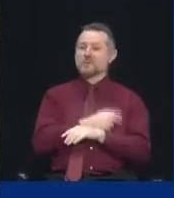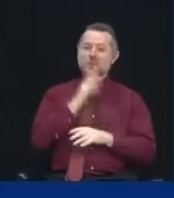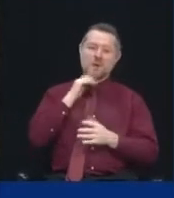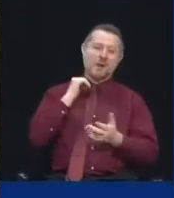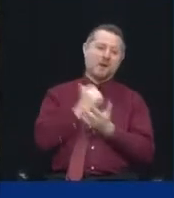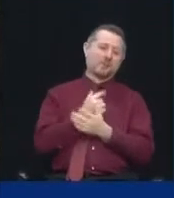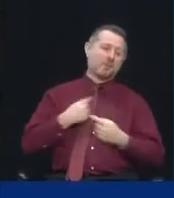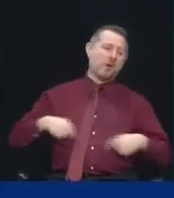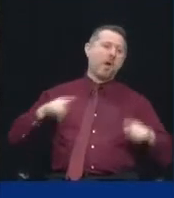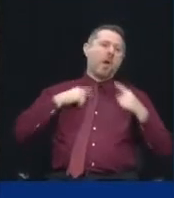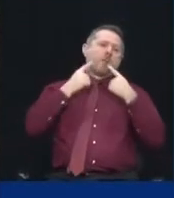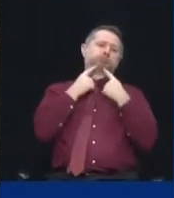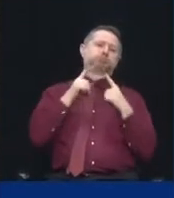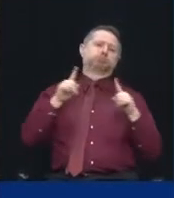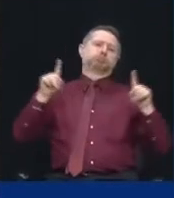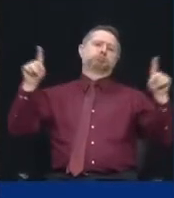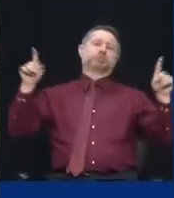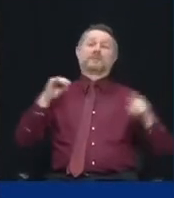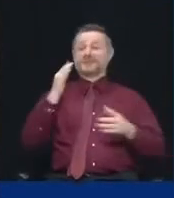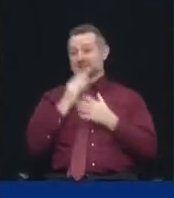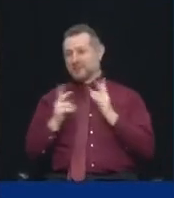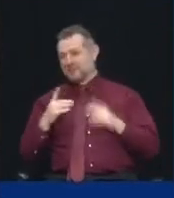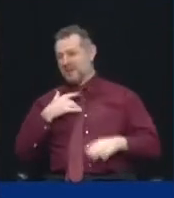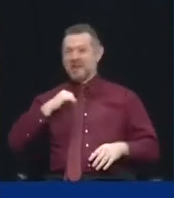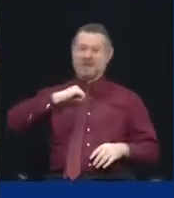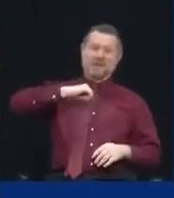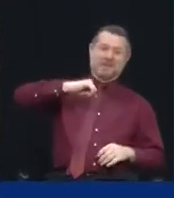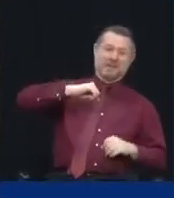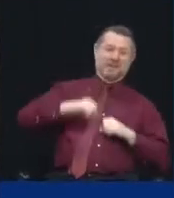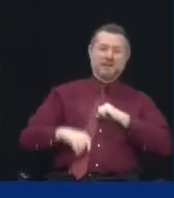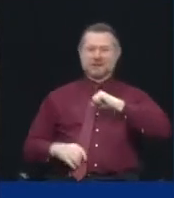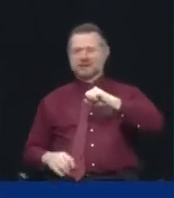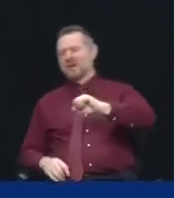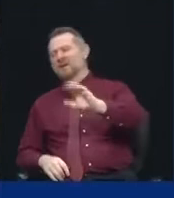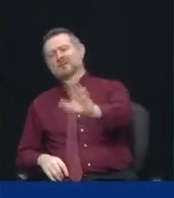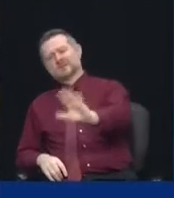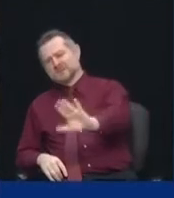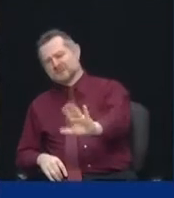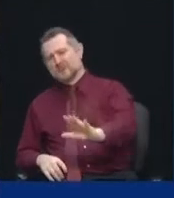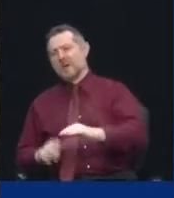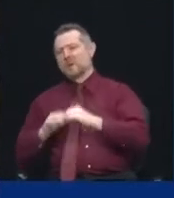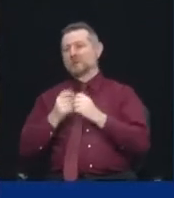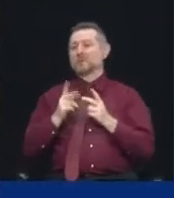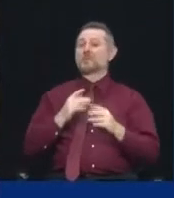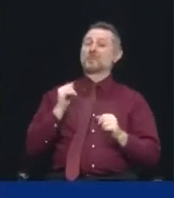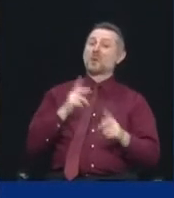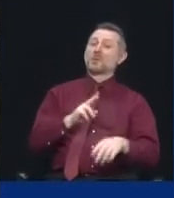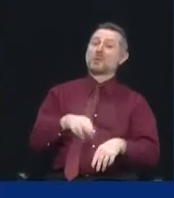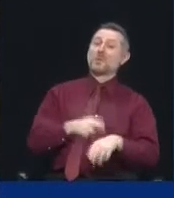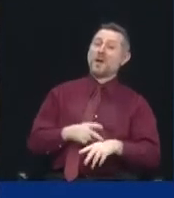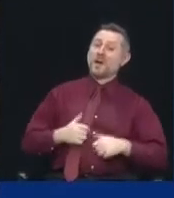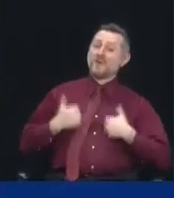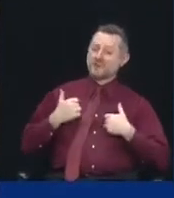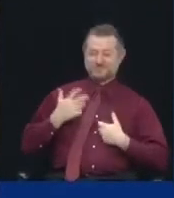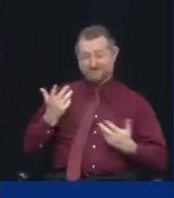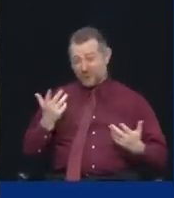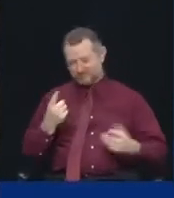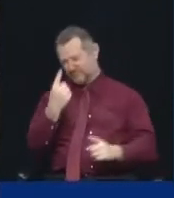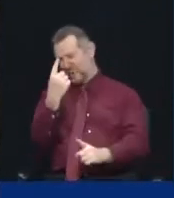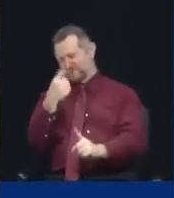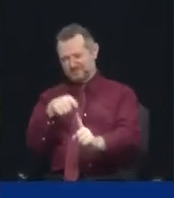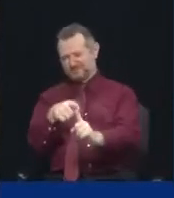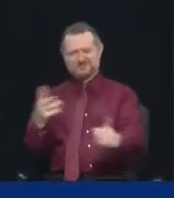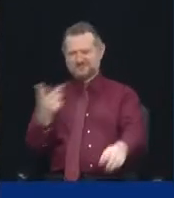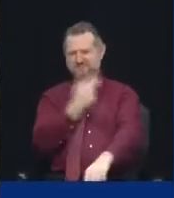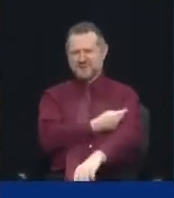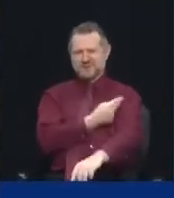any vaccine hesitancy, please understand that this is how we get back to normal. And the faster we get back to normal, the faster we'll enjoy our lives every